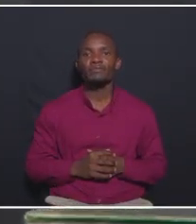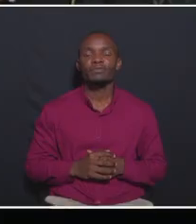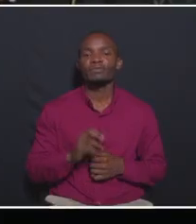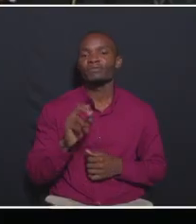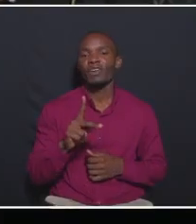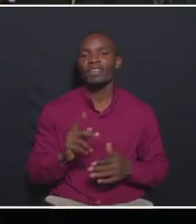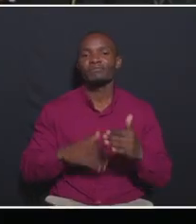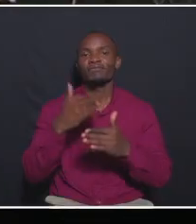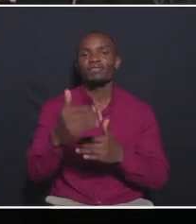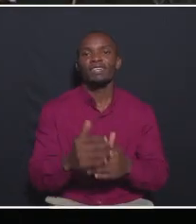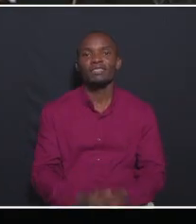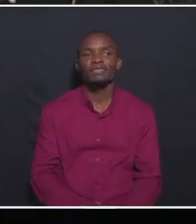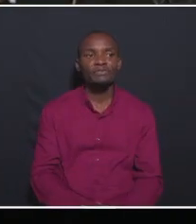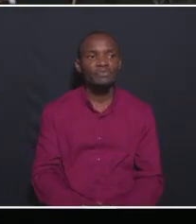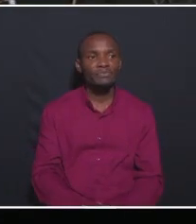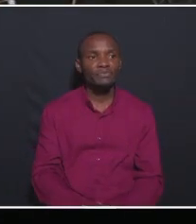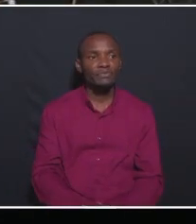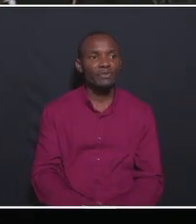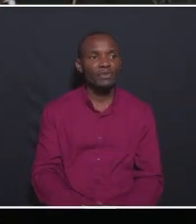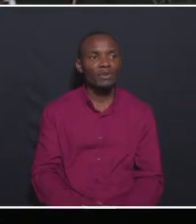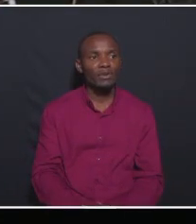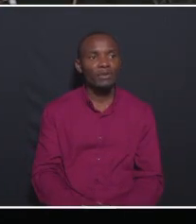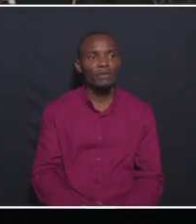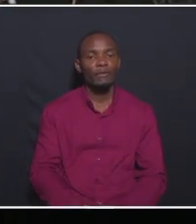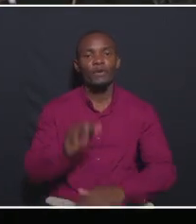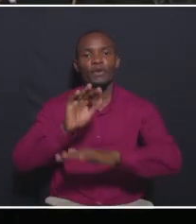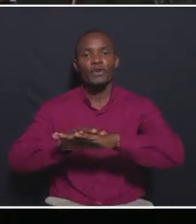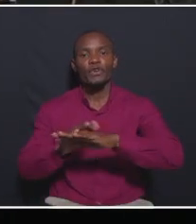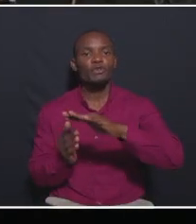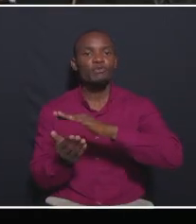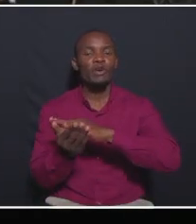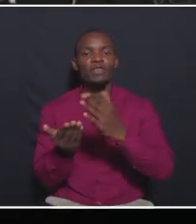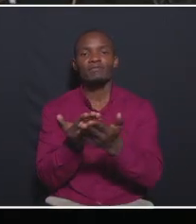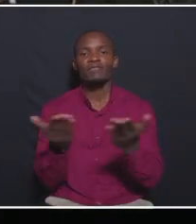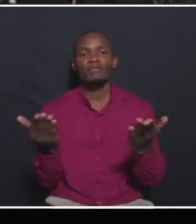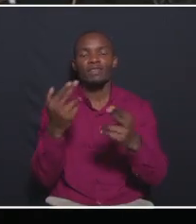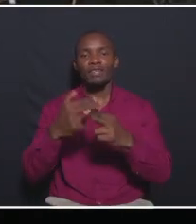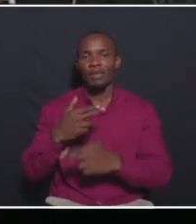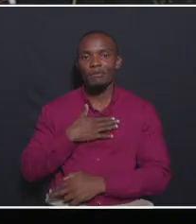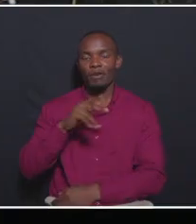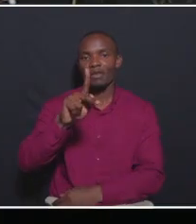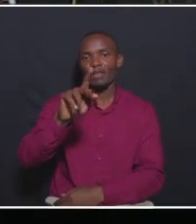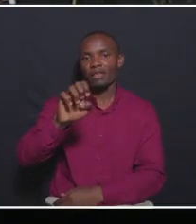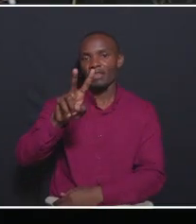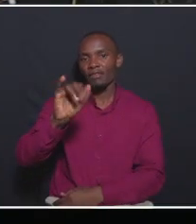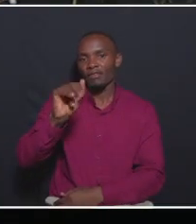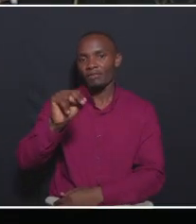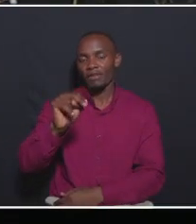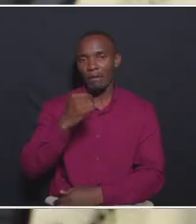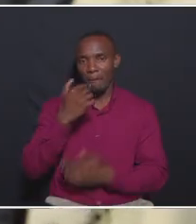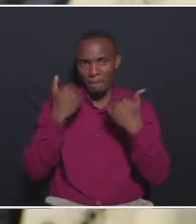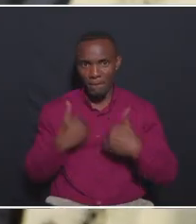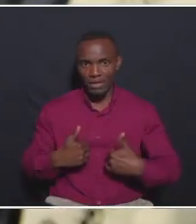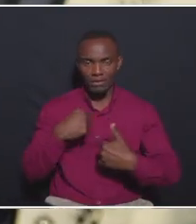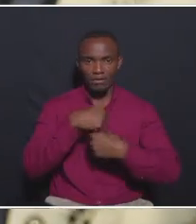him. Okay, good morning everyone. My name is Kevin, a filmmaker. I have a question for Mark